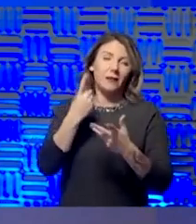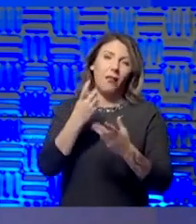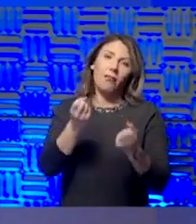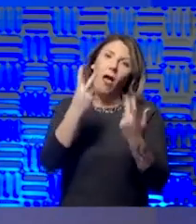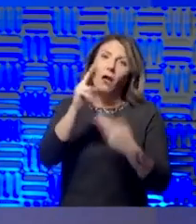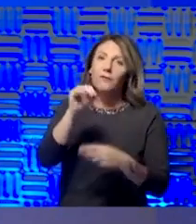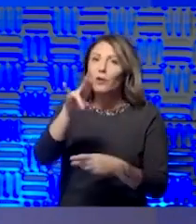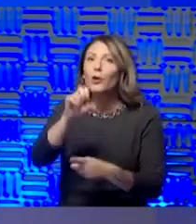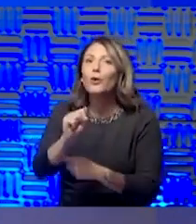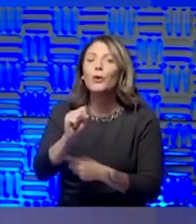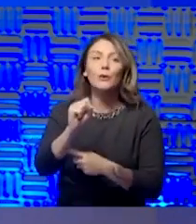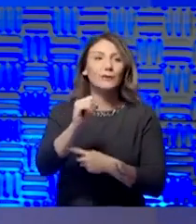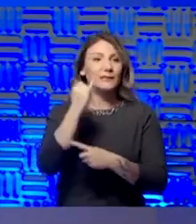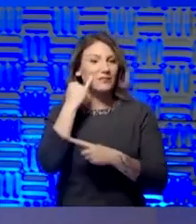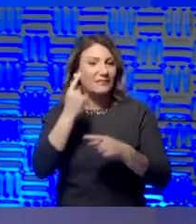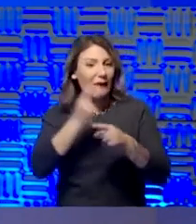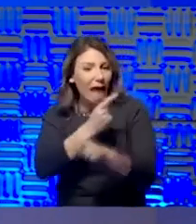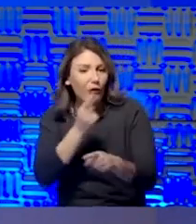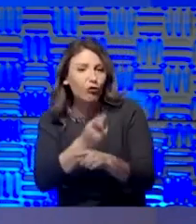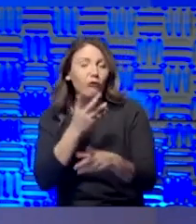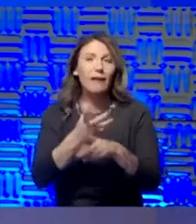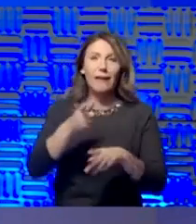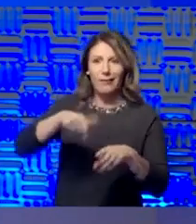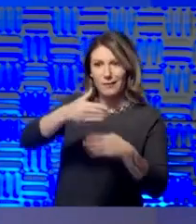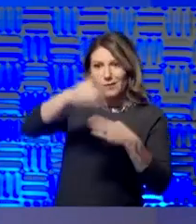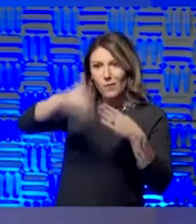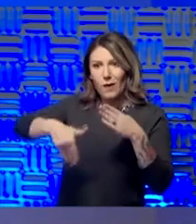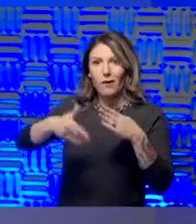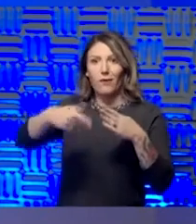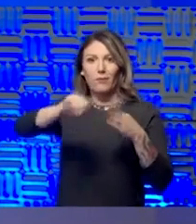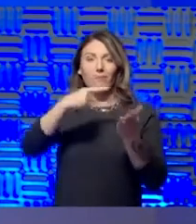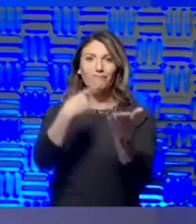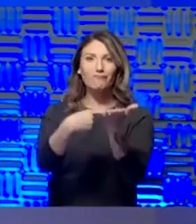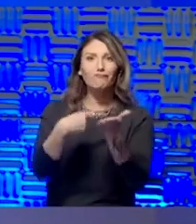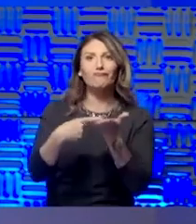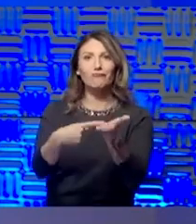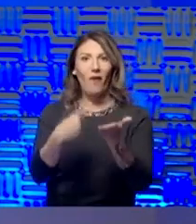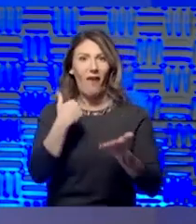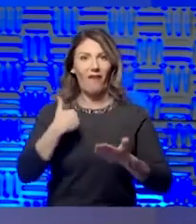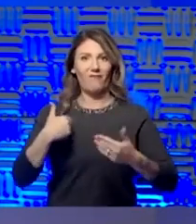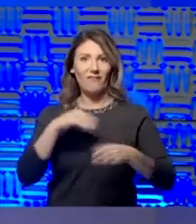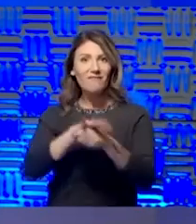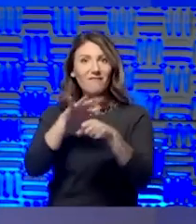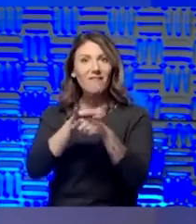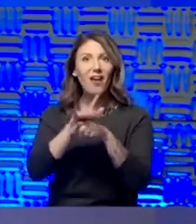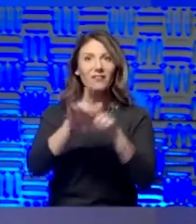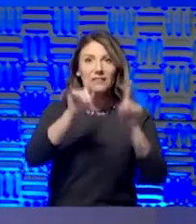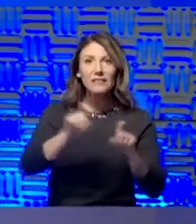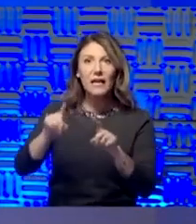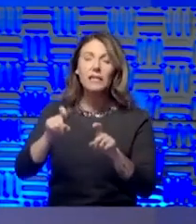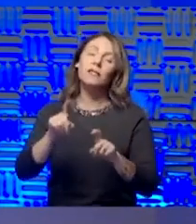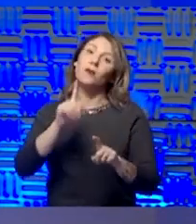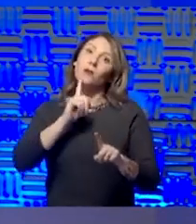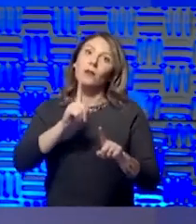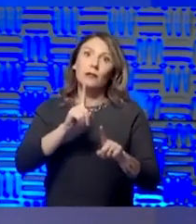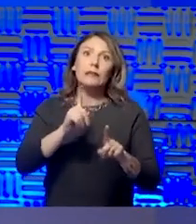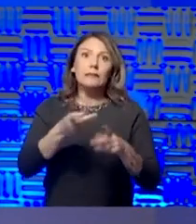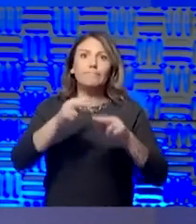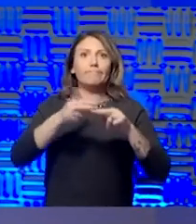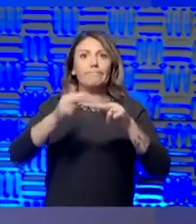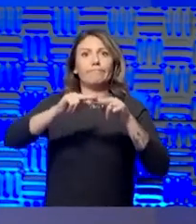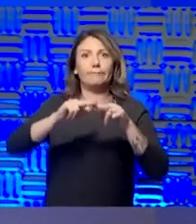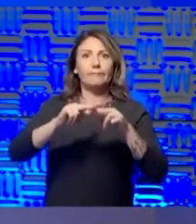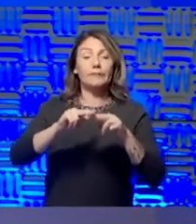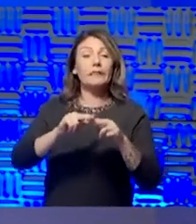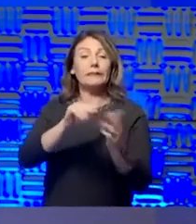the tests faulty? Do we have enough testing material? So those are all questions that we need to do, and certainly those need to ramp up. Certainly Dr.